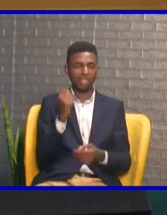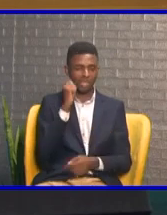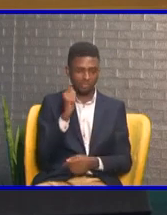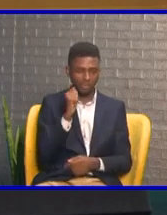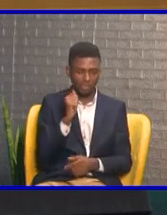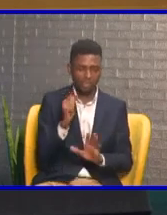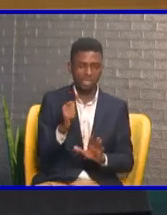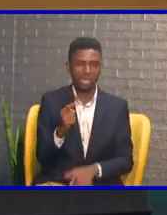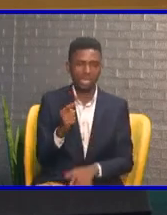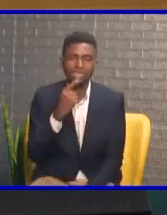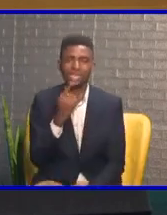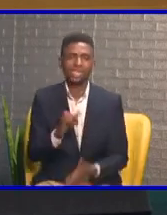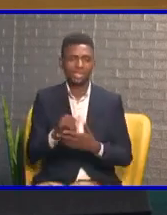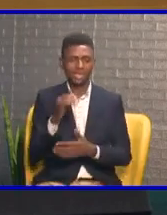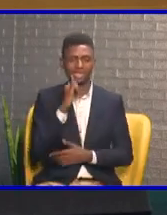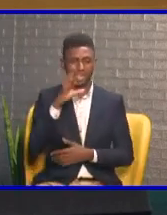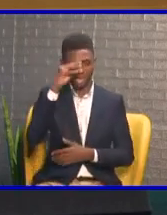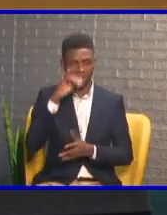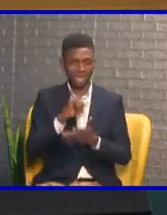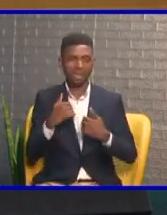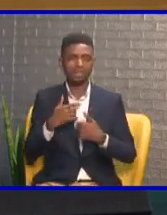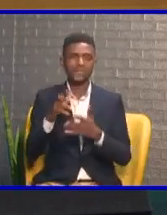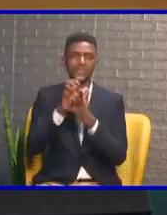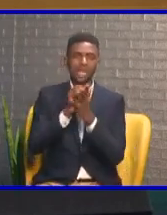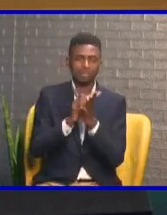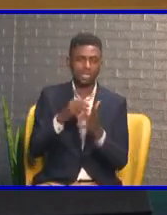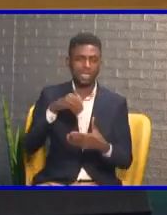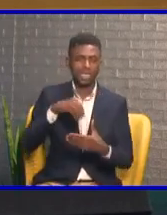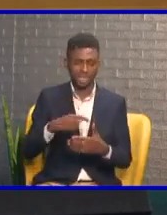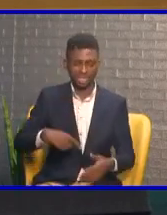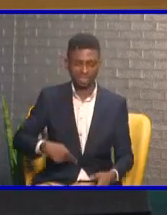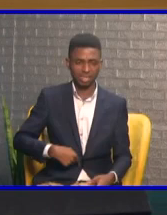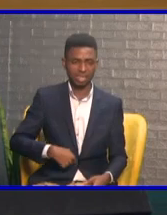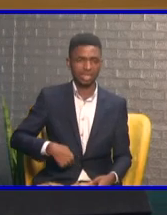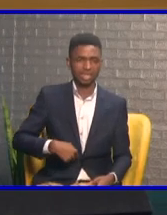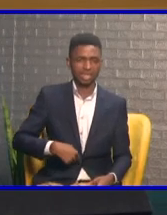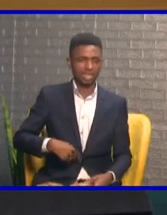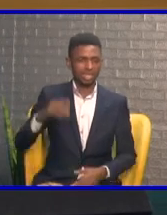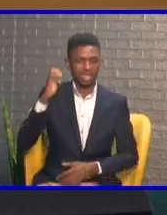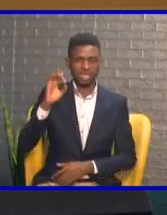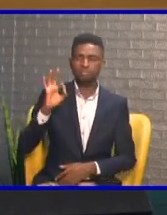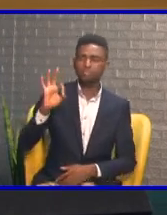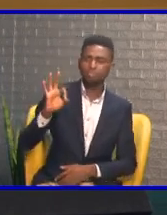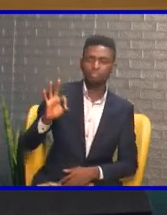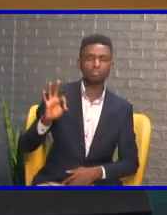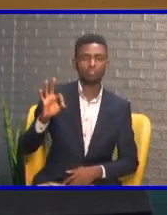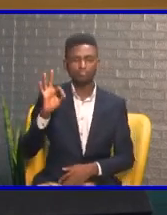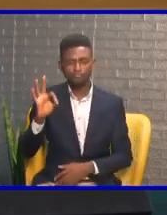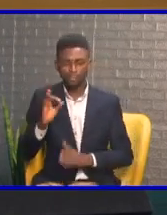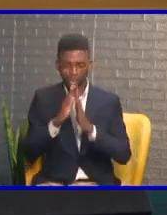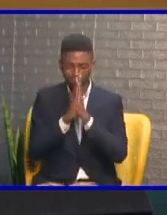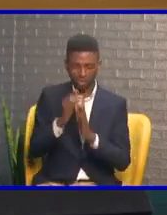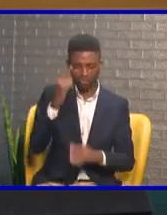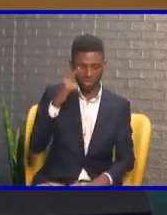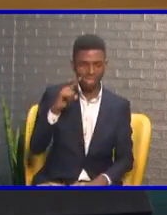there was a guy that had cancer somewhere in the abdomen, right? And he ministered to the guy, tried to minister, and somehow the